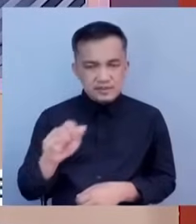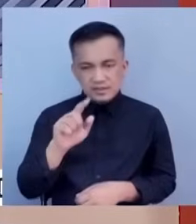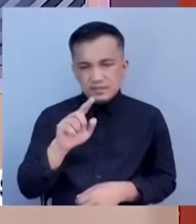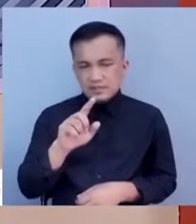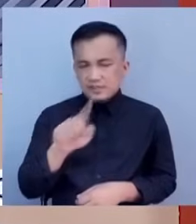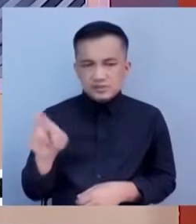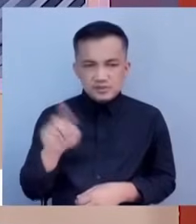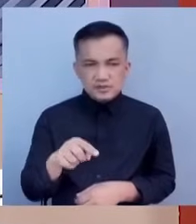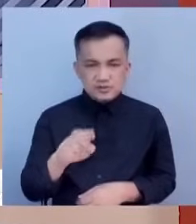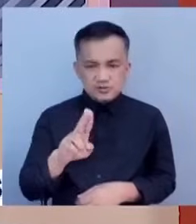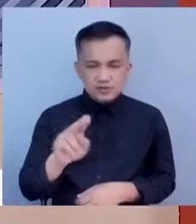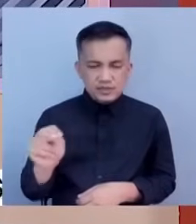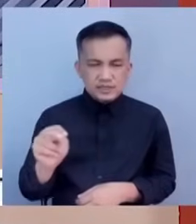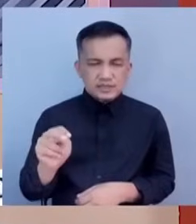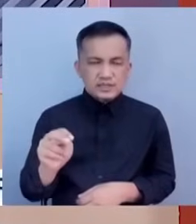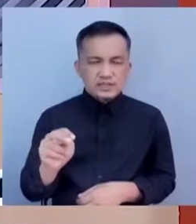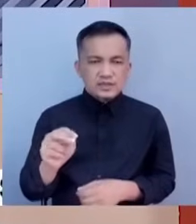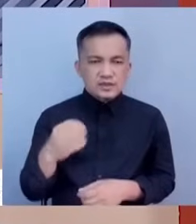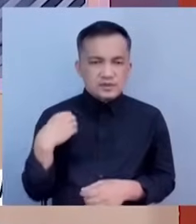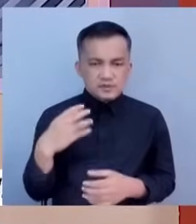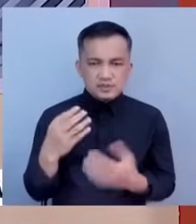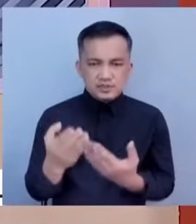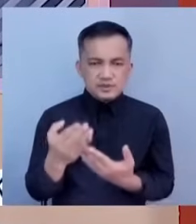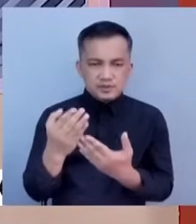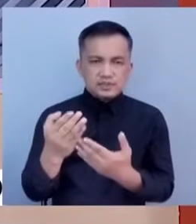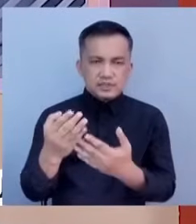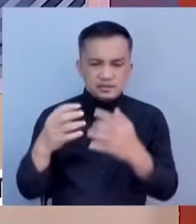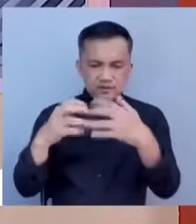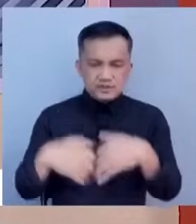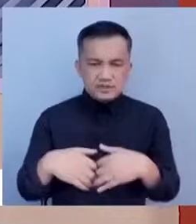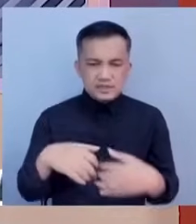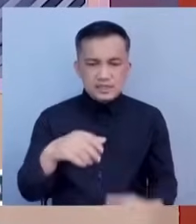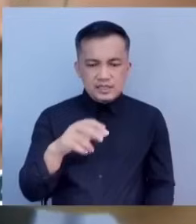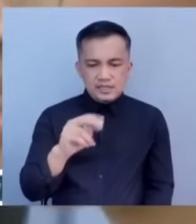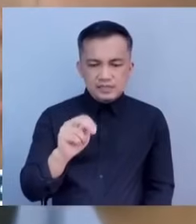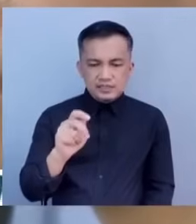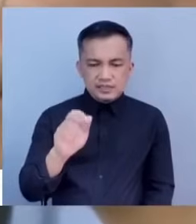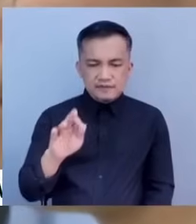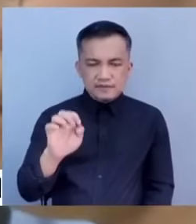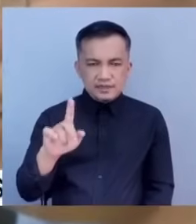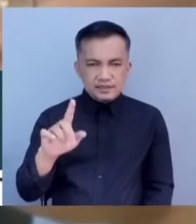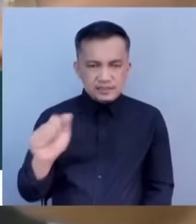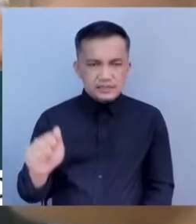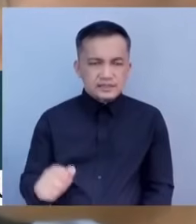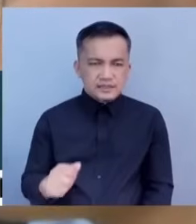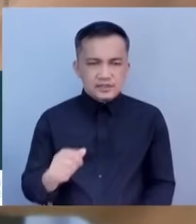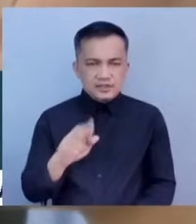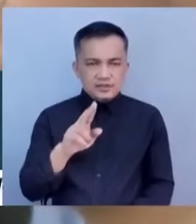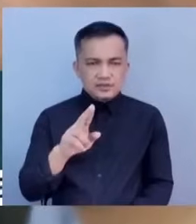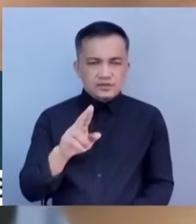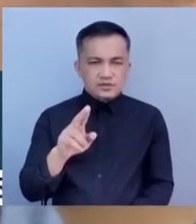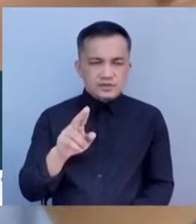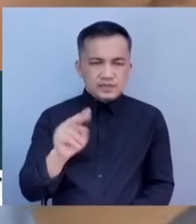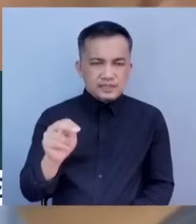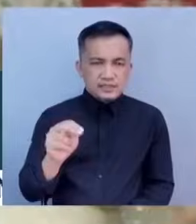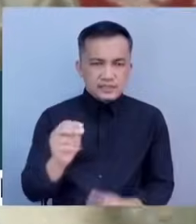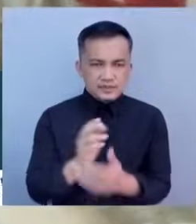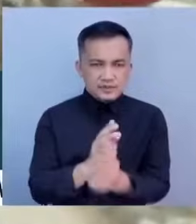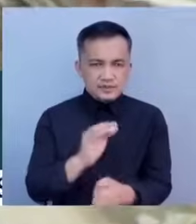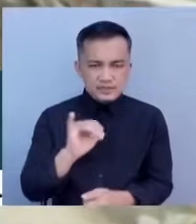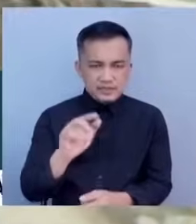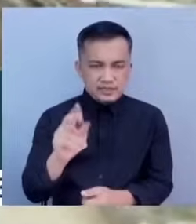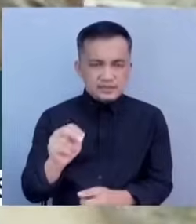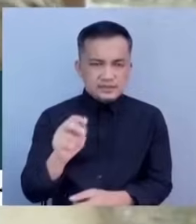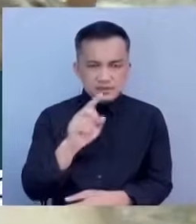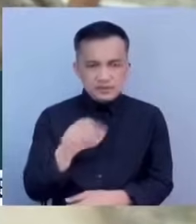for recommending the abolition of the country's anti-communist task force. United Nations expert Ian Fry condemned the agency for